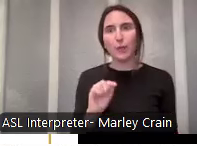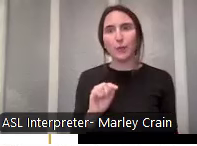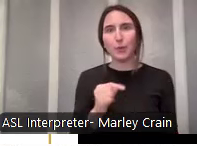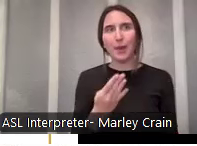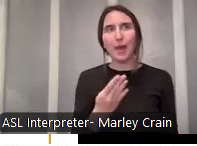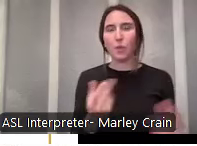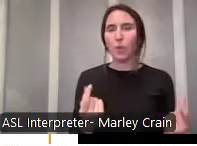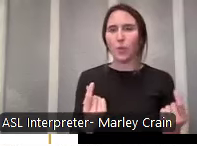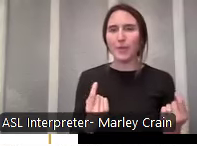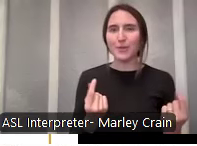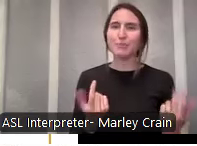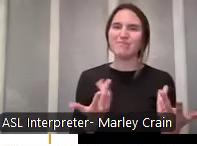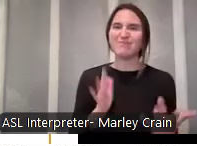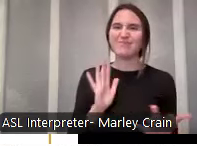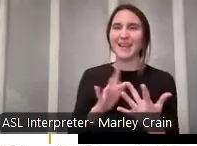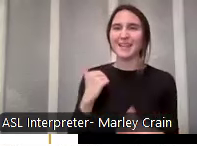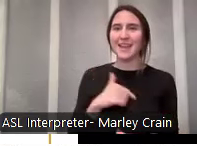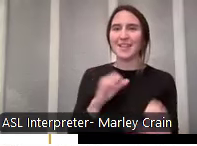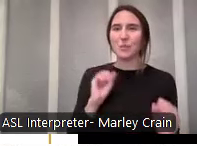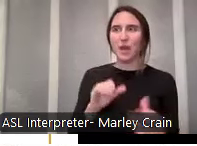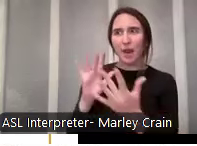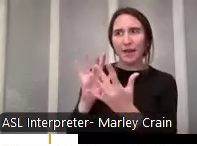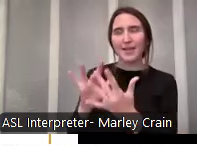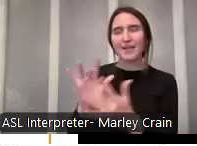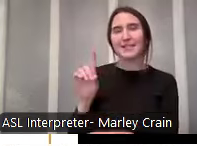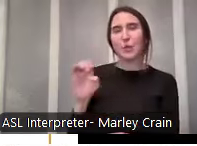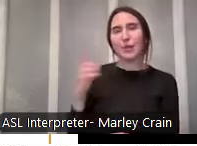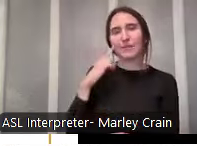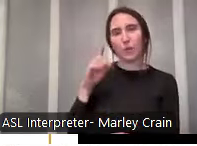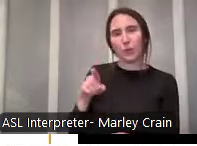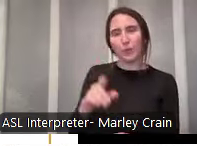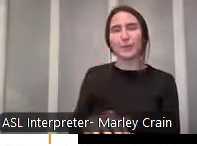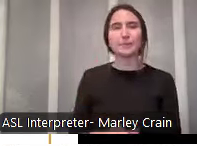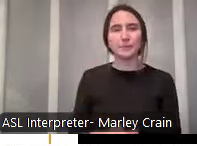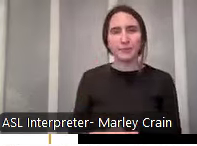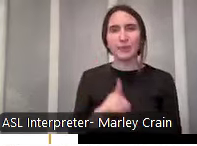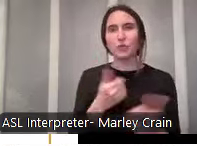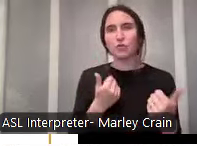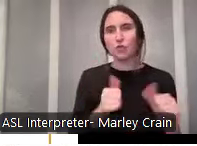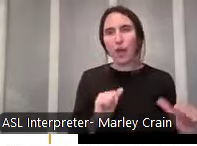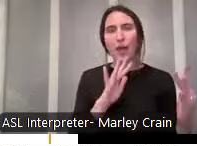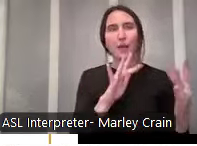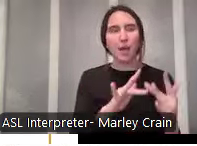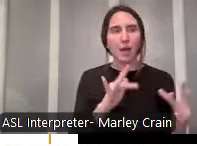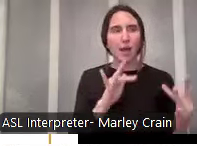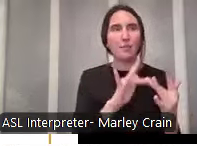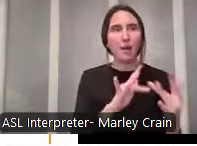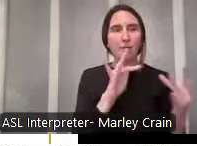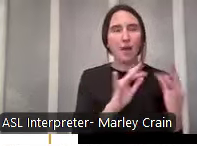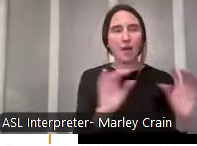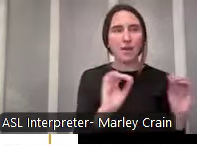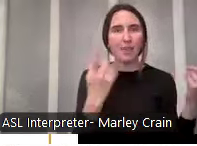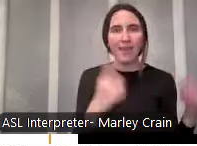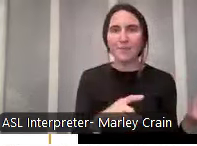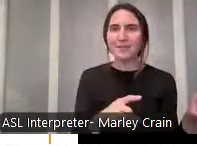can, and you contact related services and they don't answer, feel free to reach out to AFC's helpline. If you